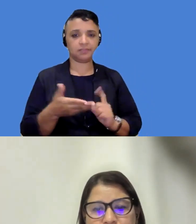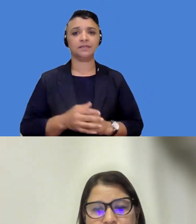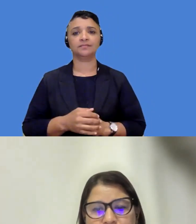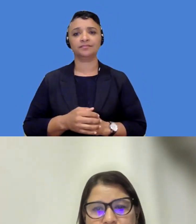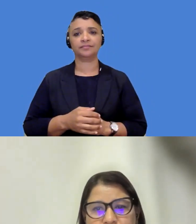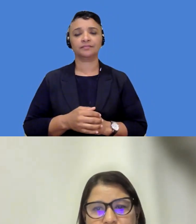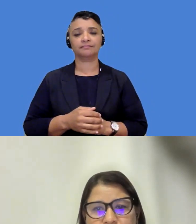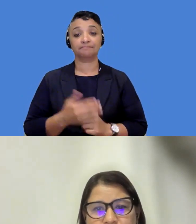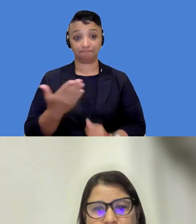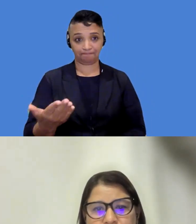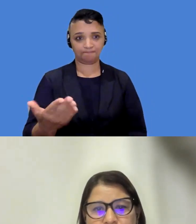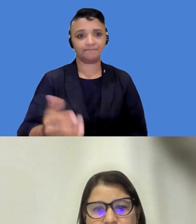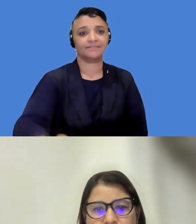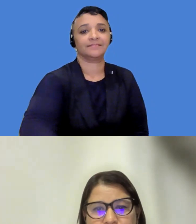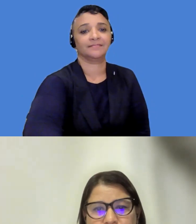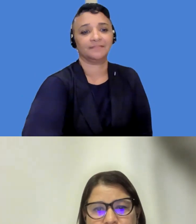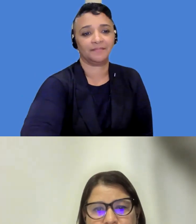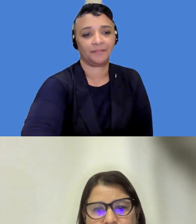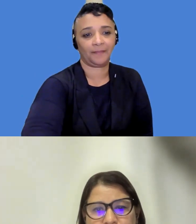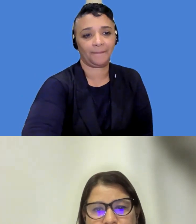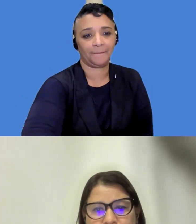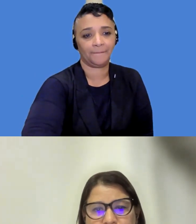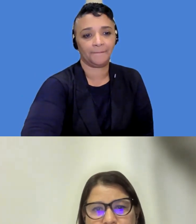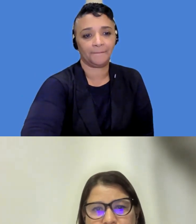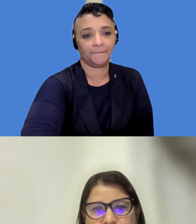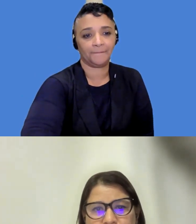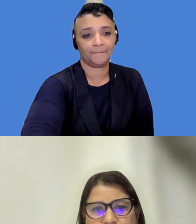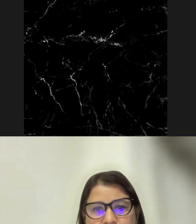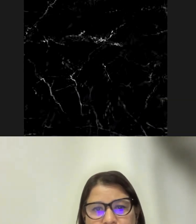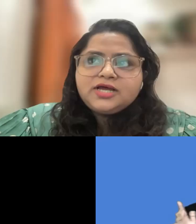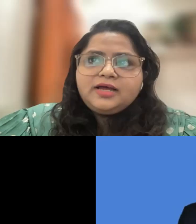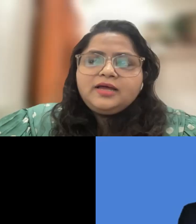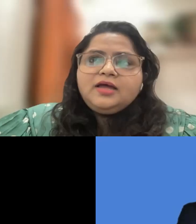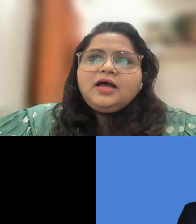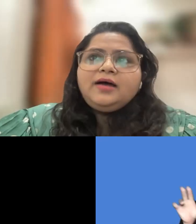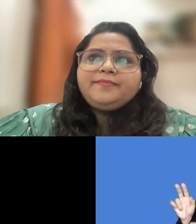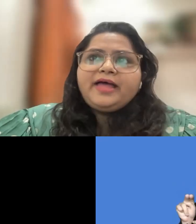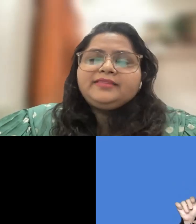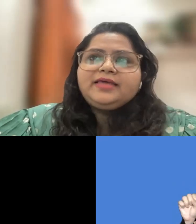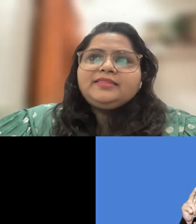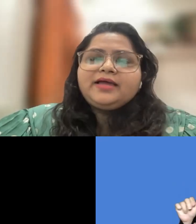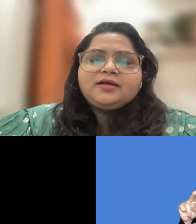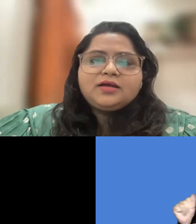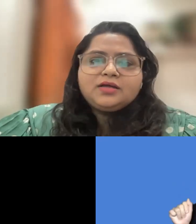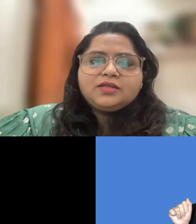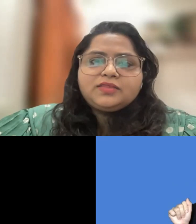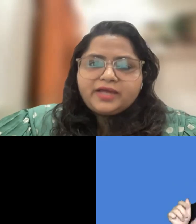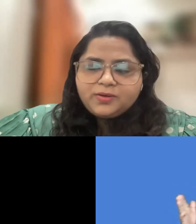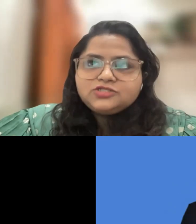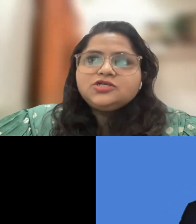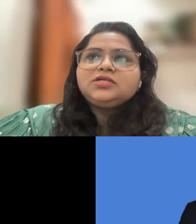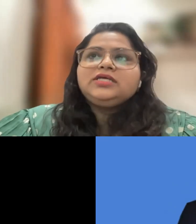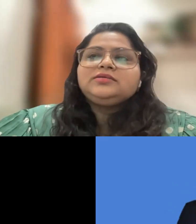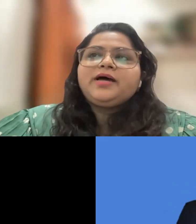Specifically, I think, Yusra, we have a question from Nishrishta, and